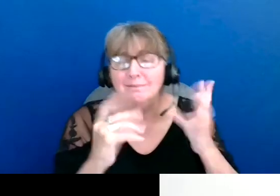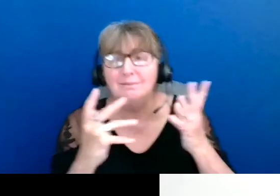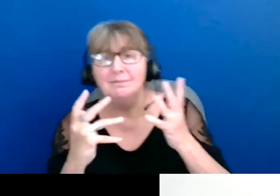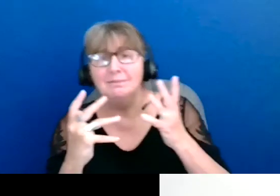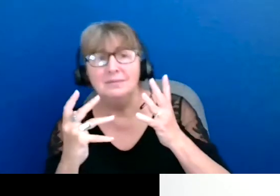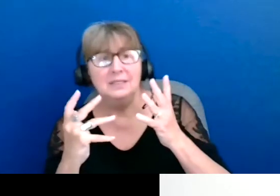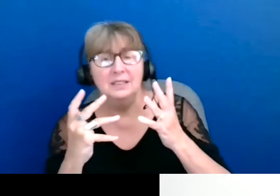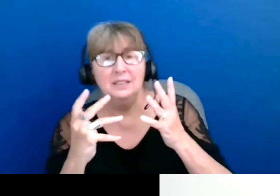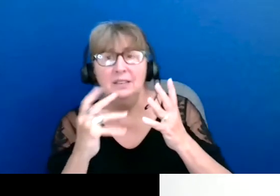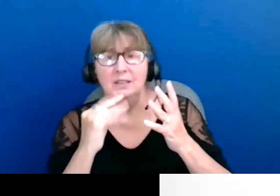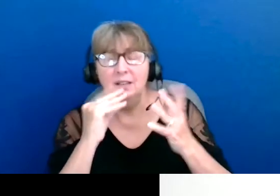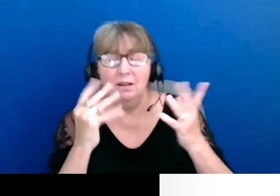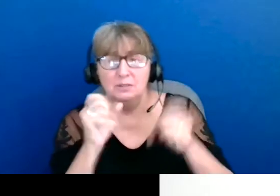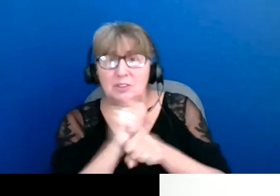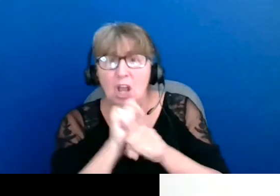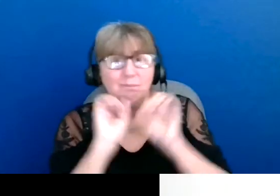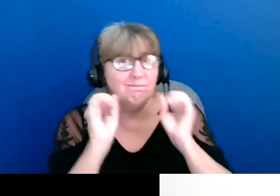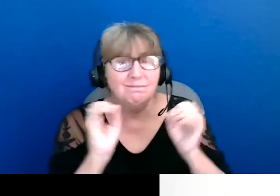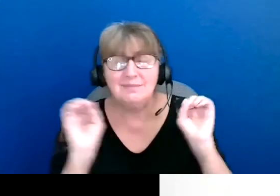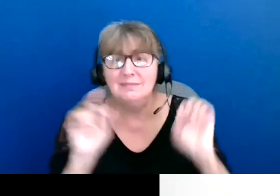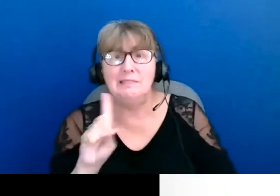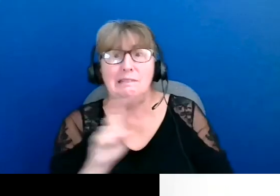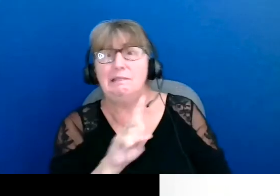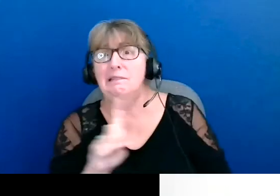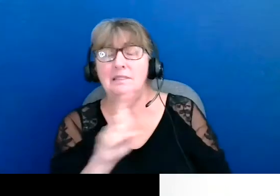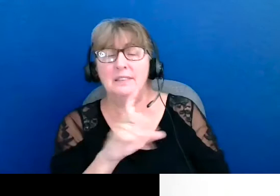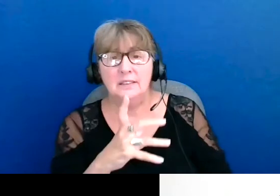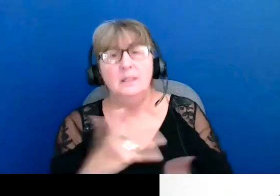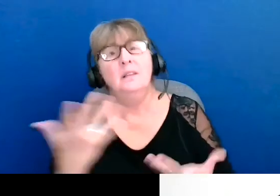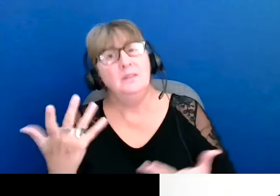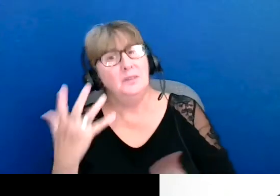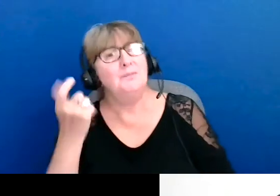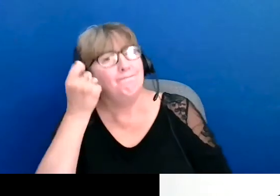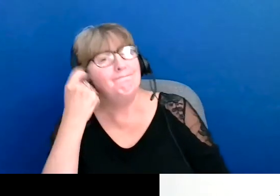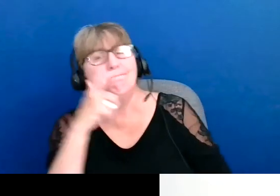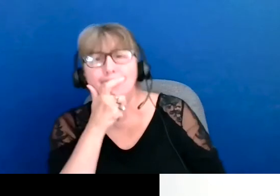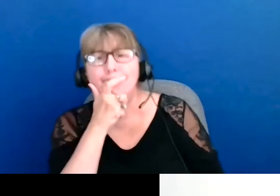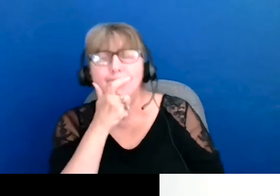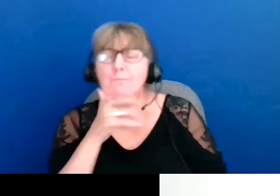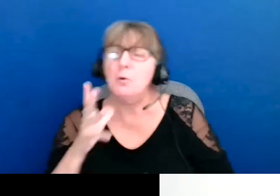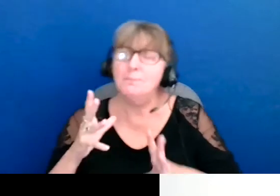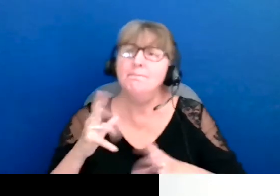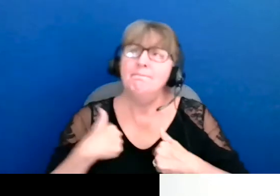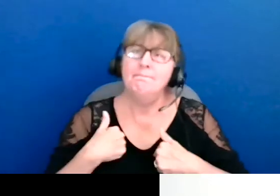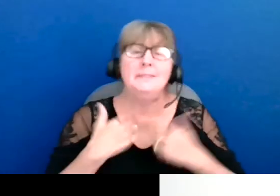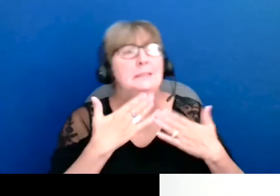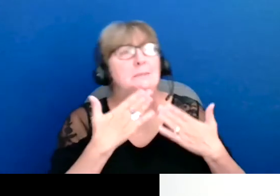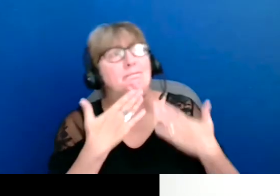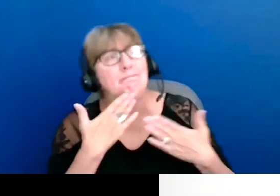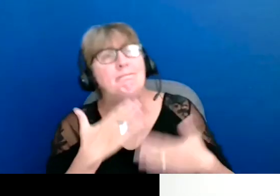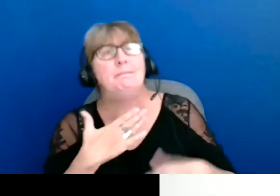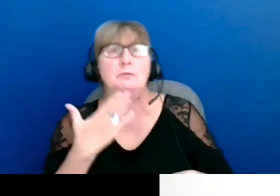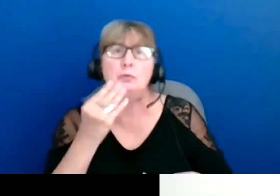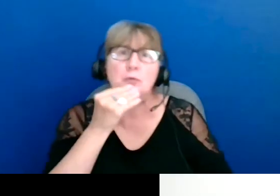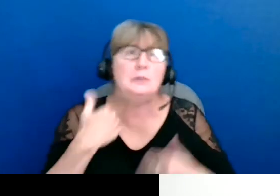So for several months, I just tolerated it. And my friends reminded me, it's my choice.